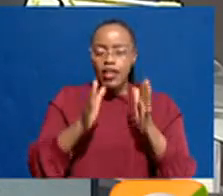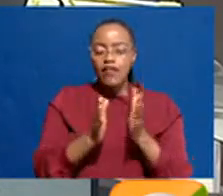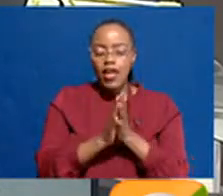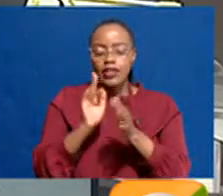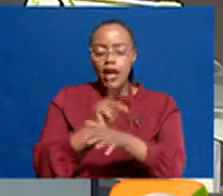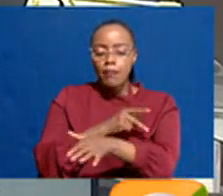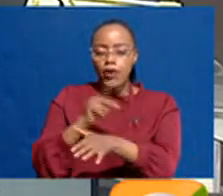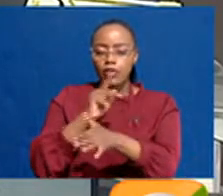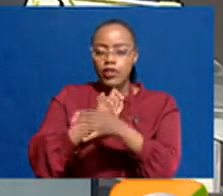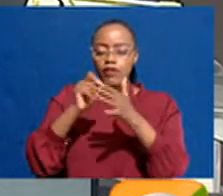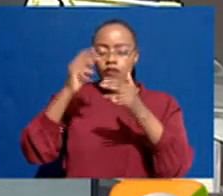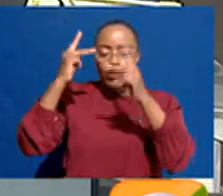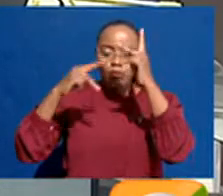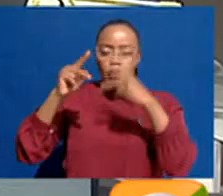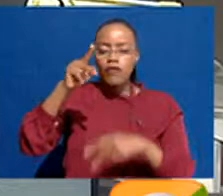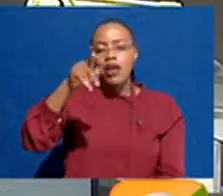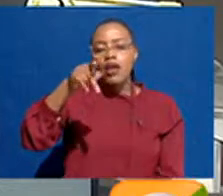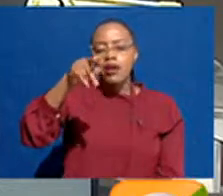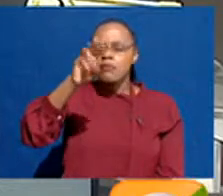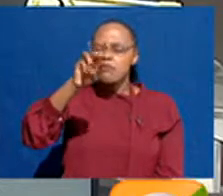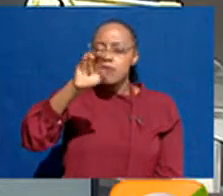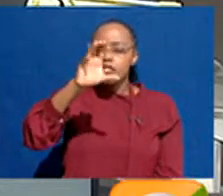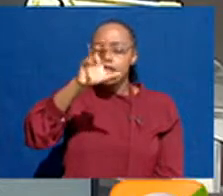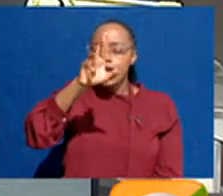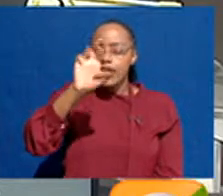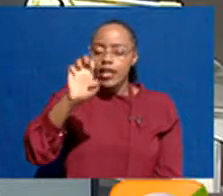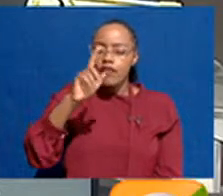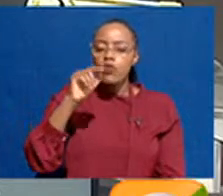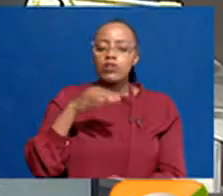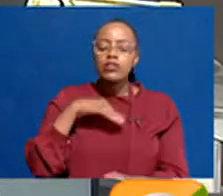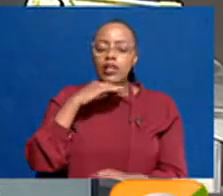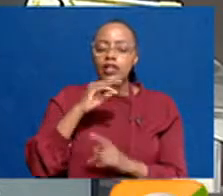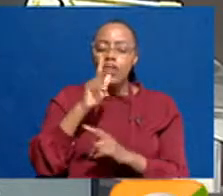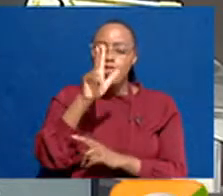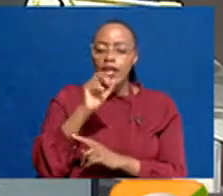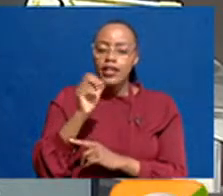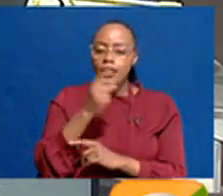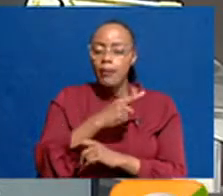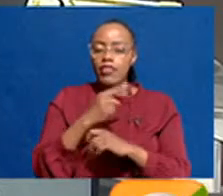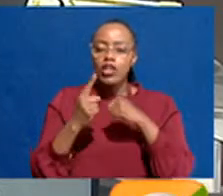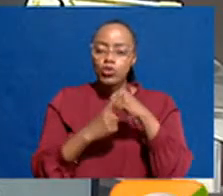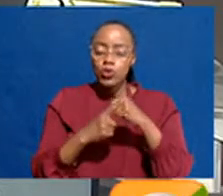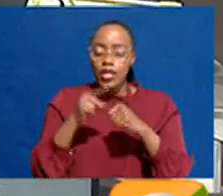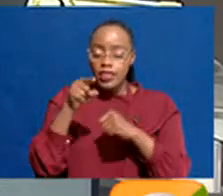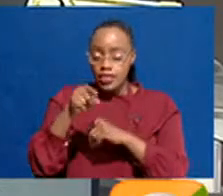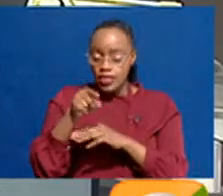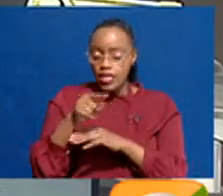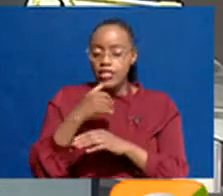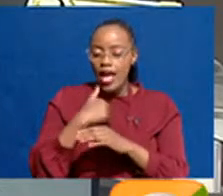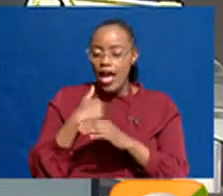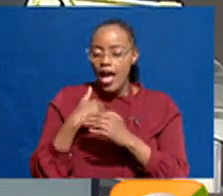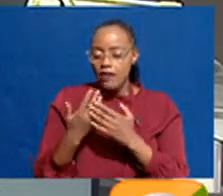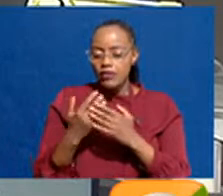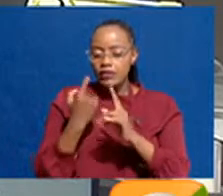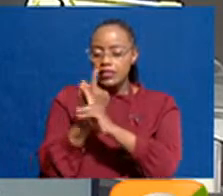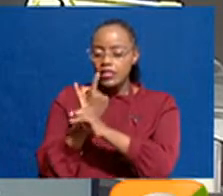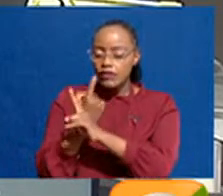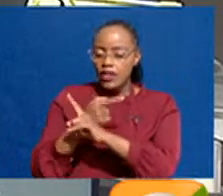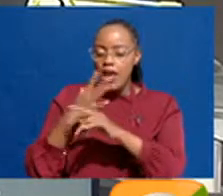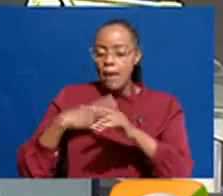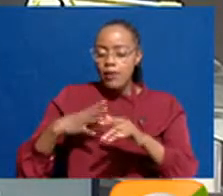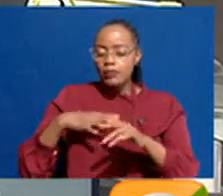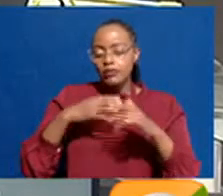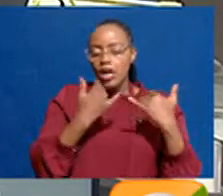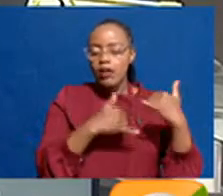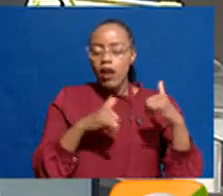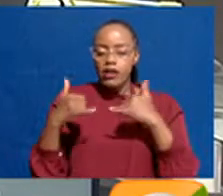poet Professor Micere Githae Mugo, who died on the 30th of June. The event converged various creative and